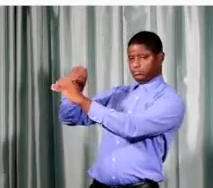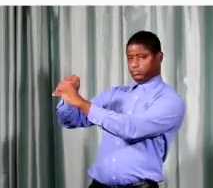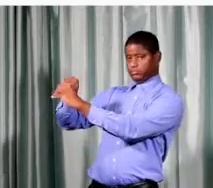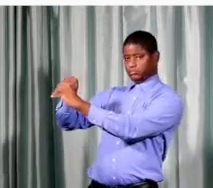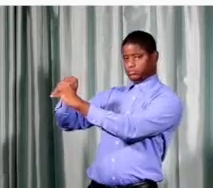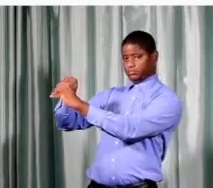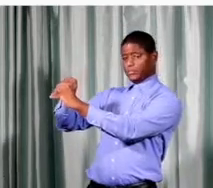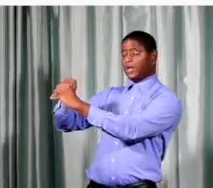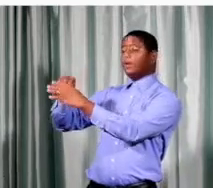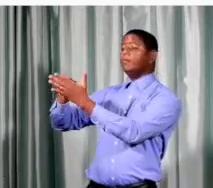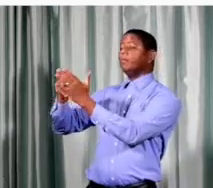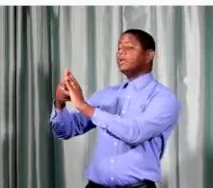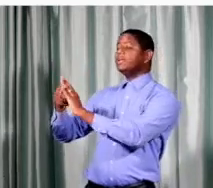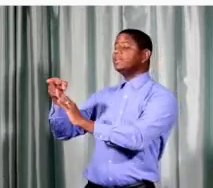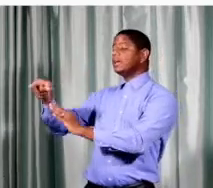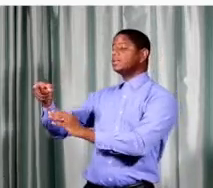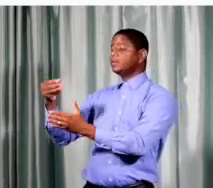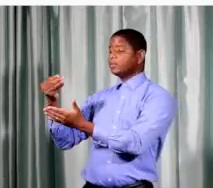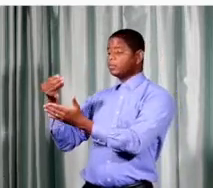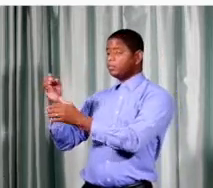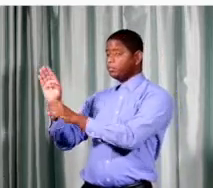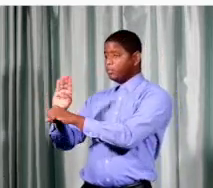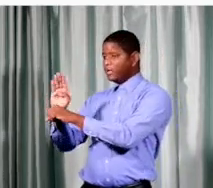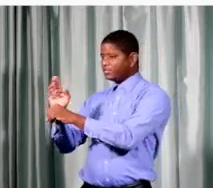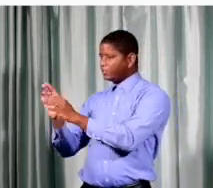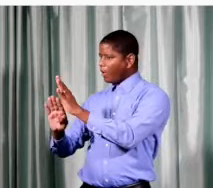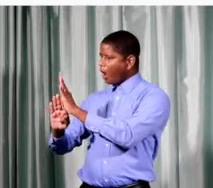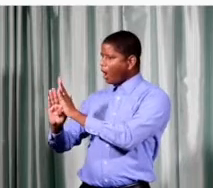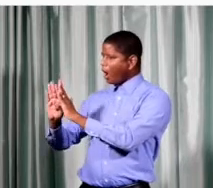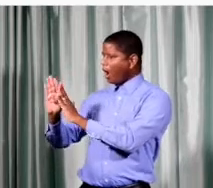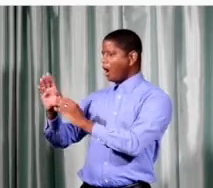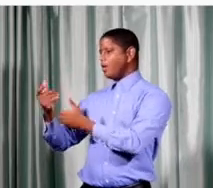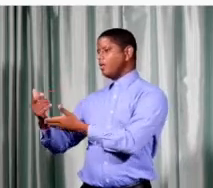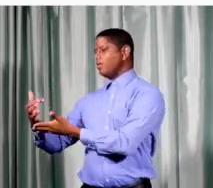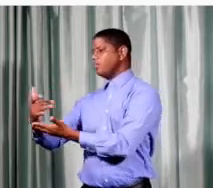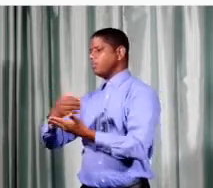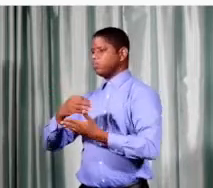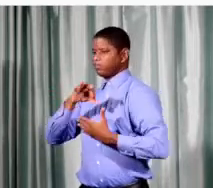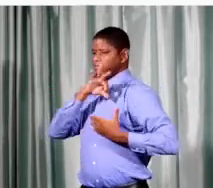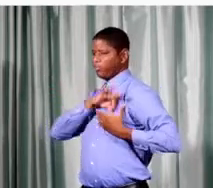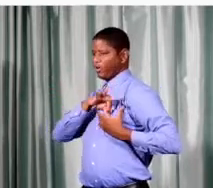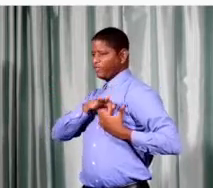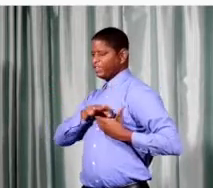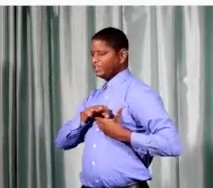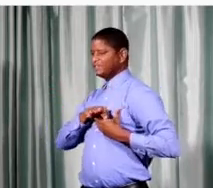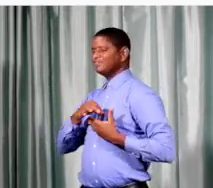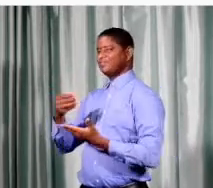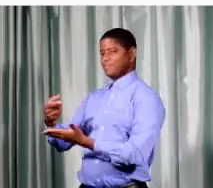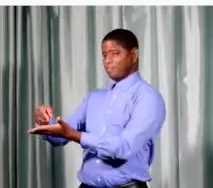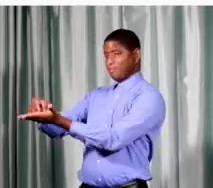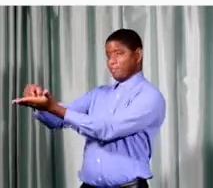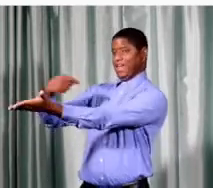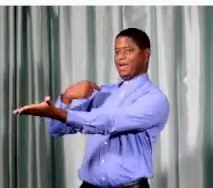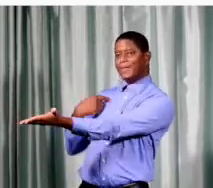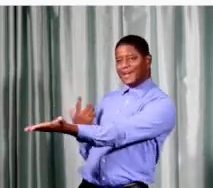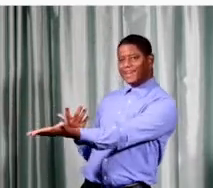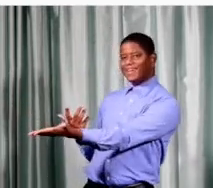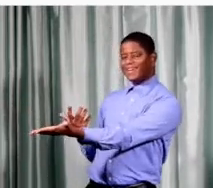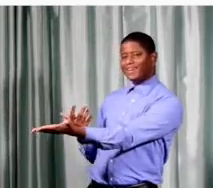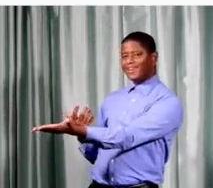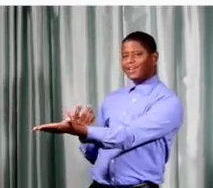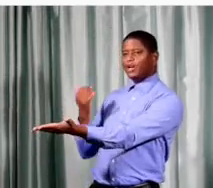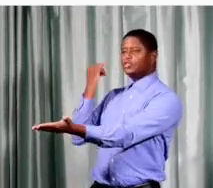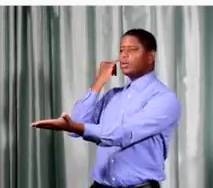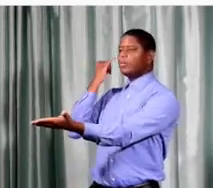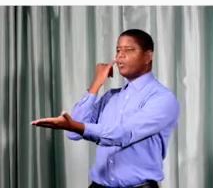business owes this to you, retained earnings. When the business makes losses, it's yours also. Goes